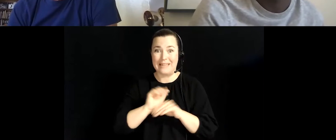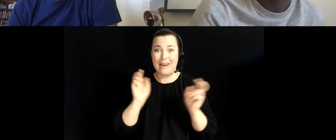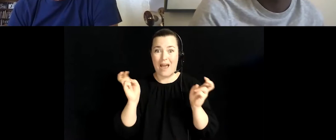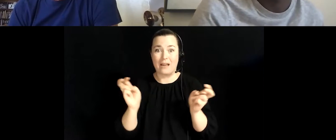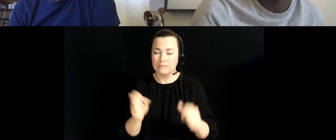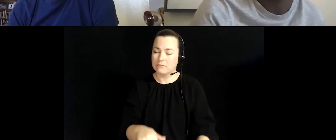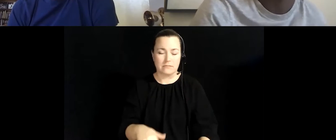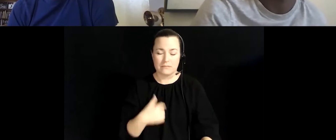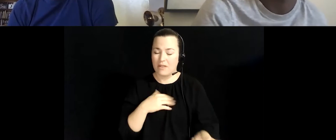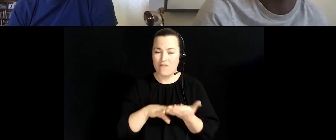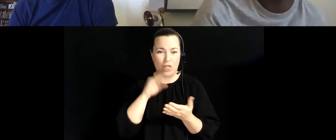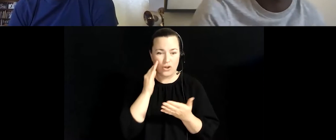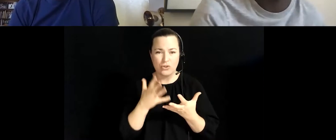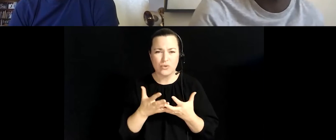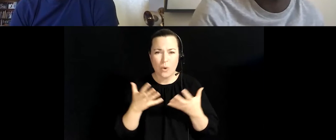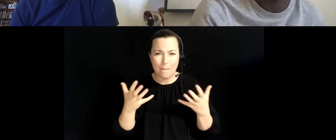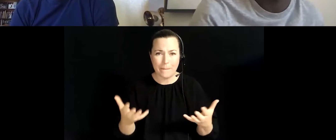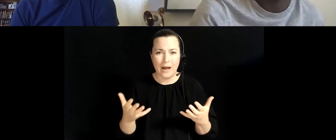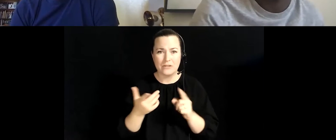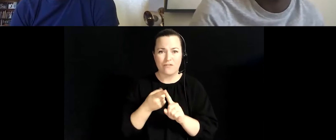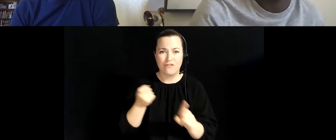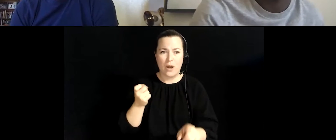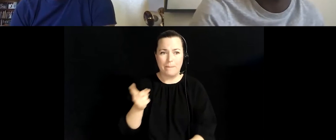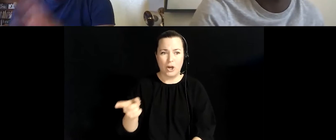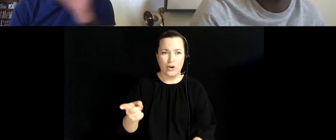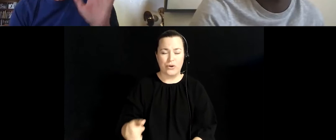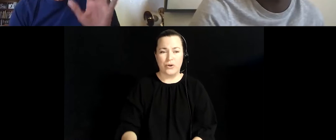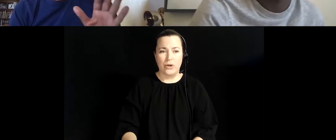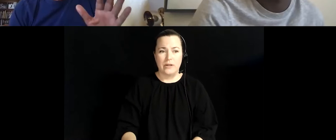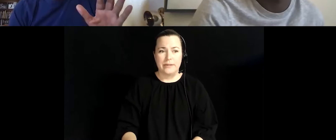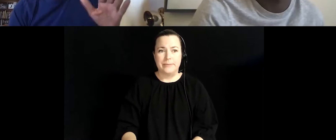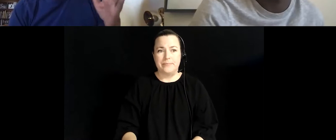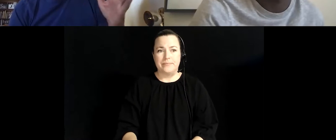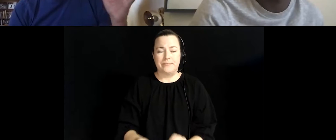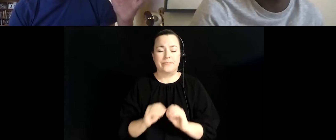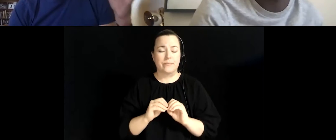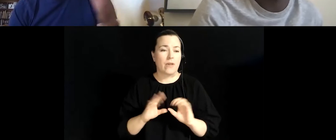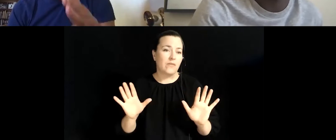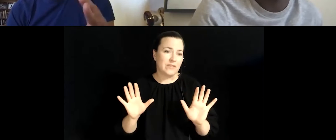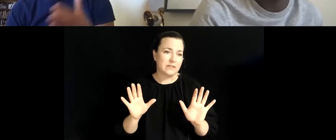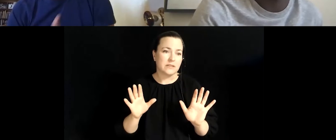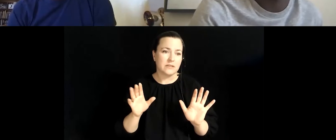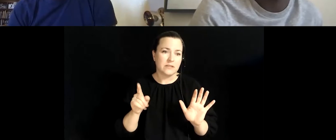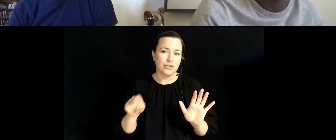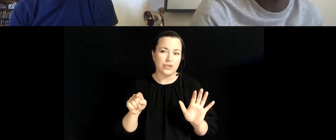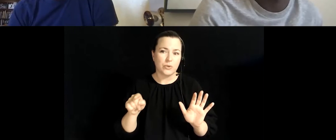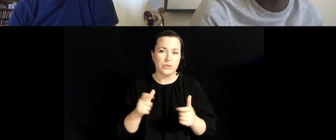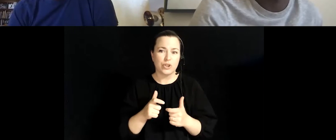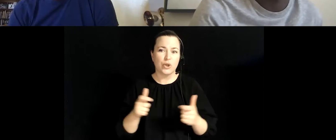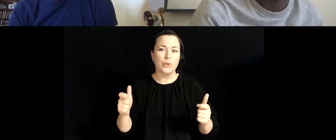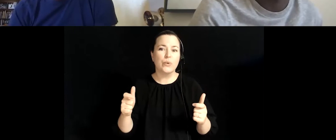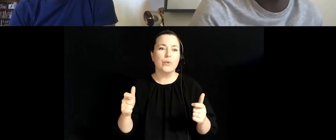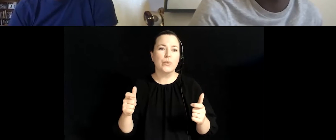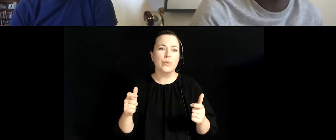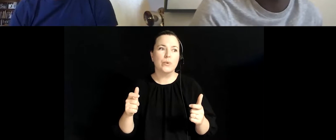learned so much from her. I mean, obviously she was really a major entry